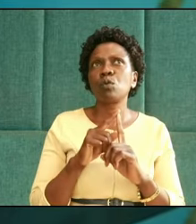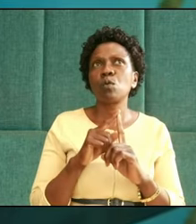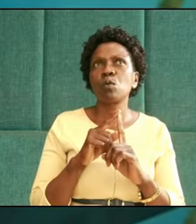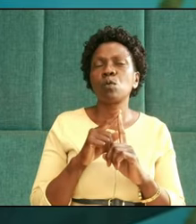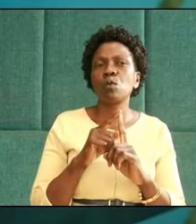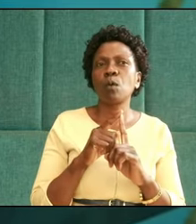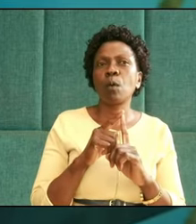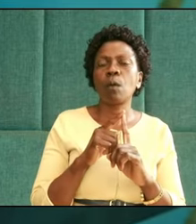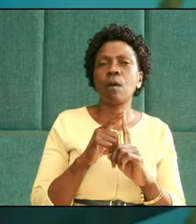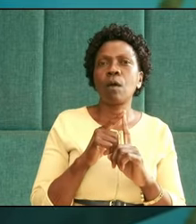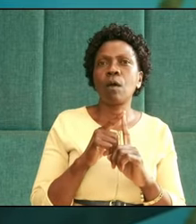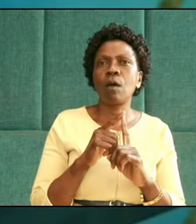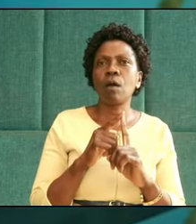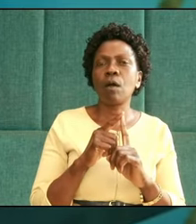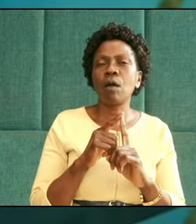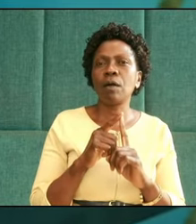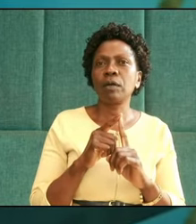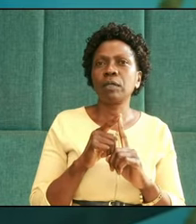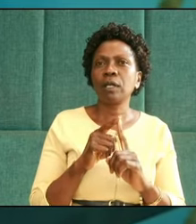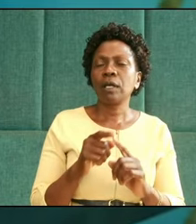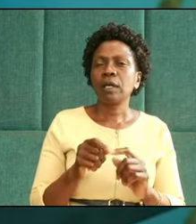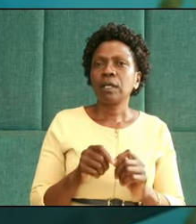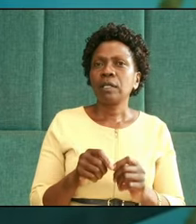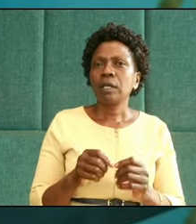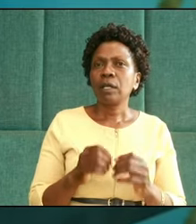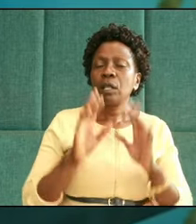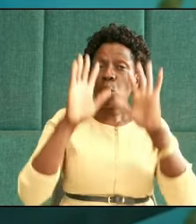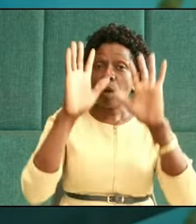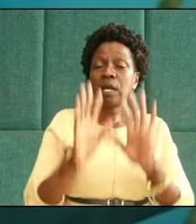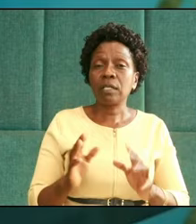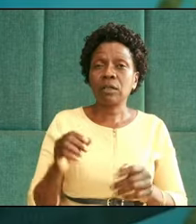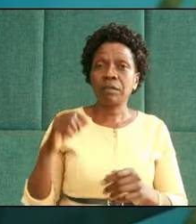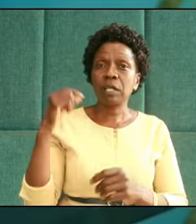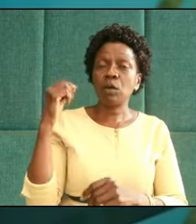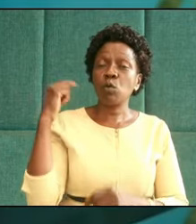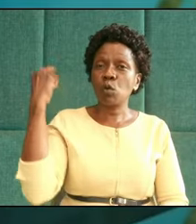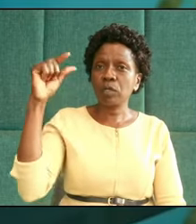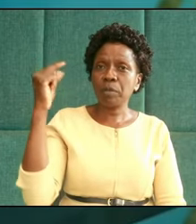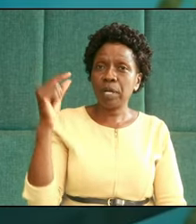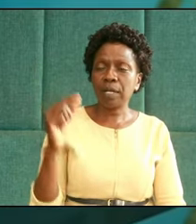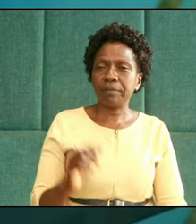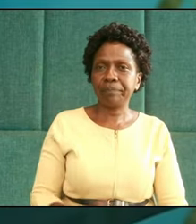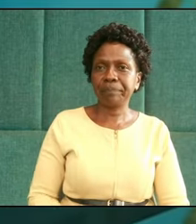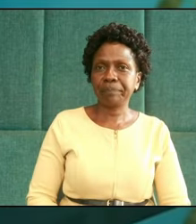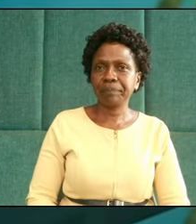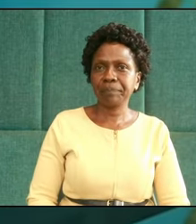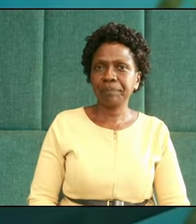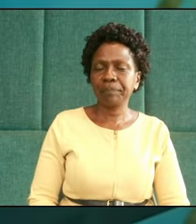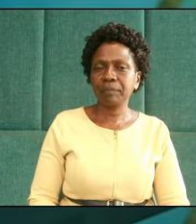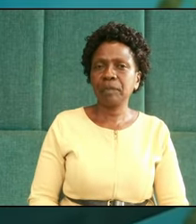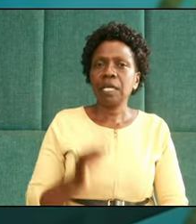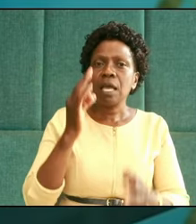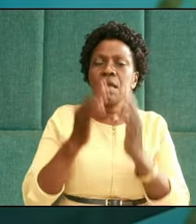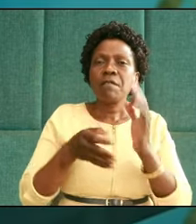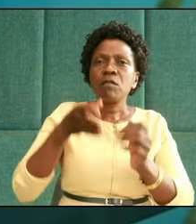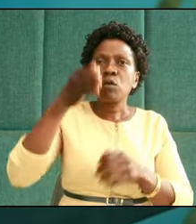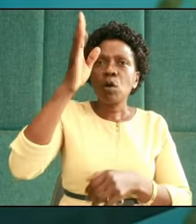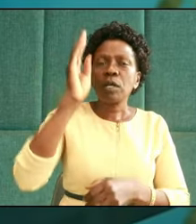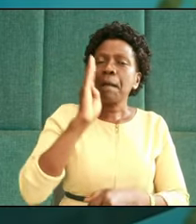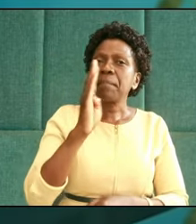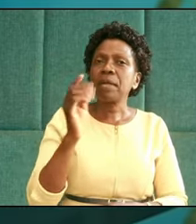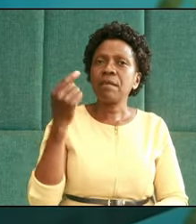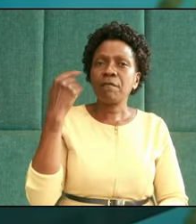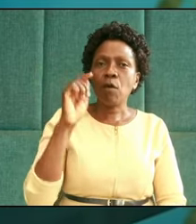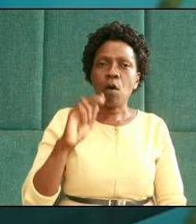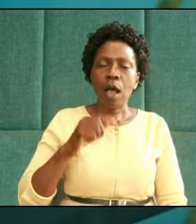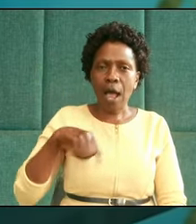to the mystery of the gospel. What shall we say then to these things? If God be for